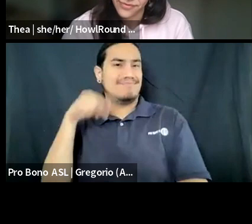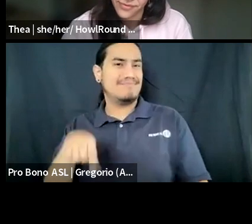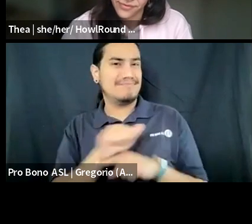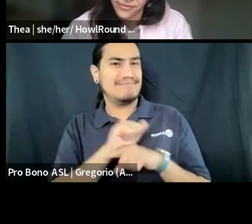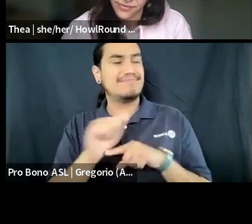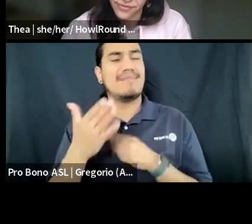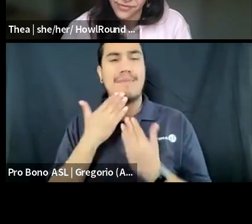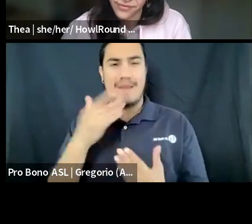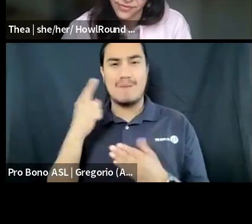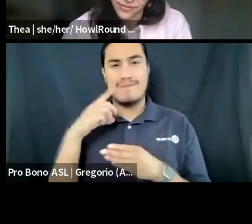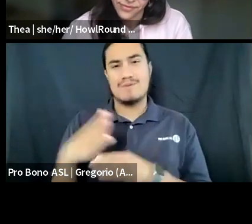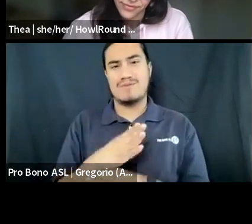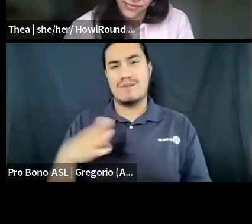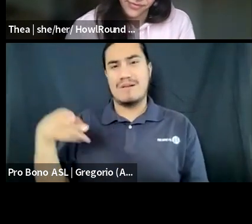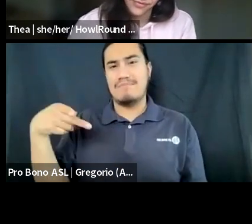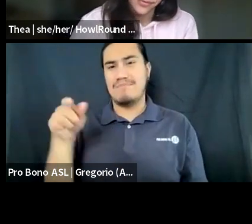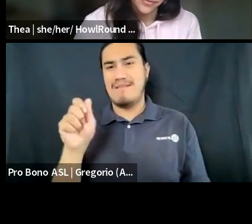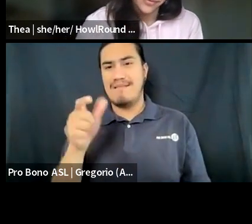sharing, Peggy.